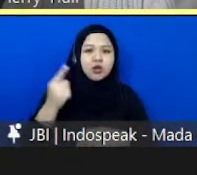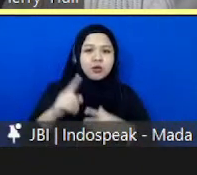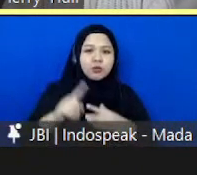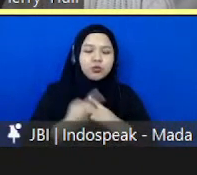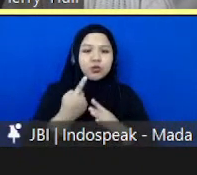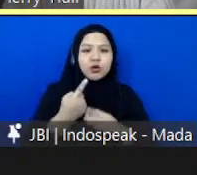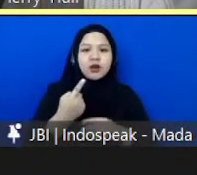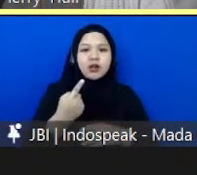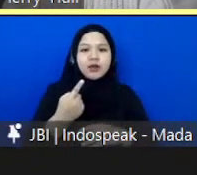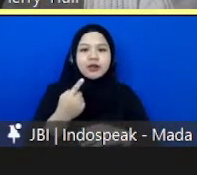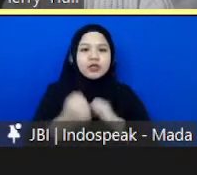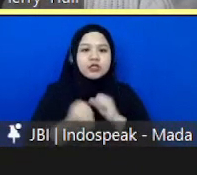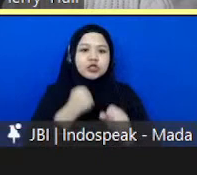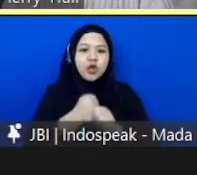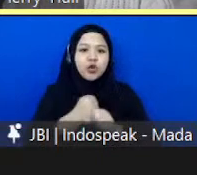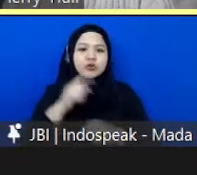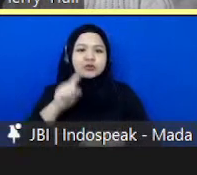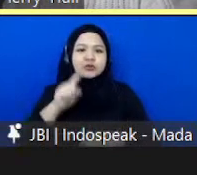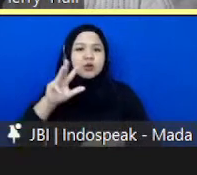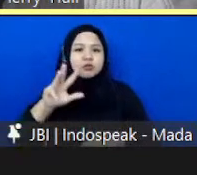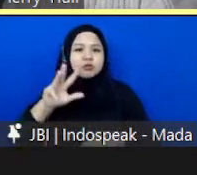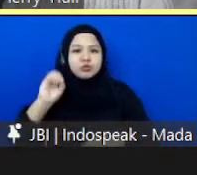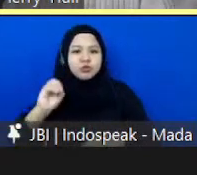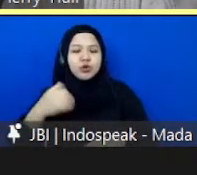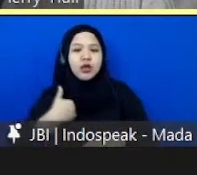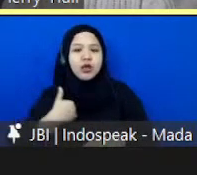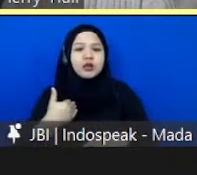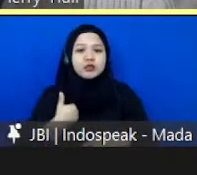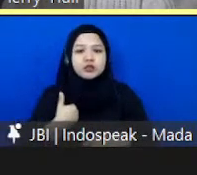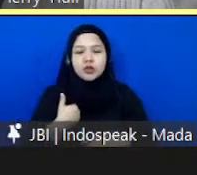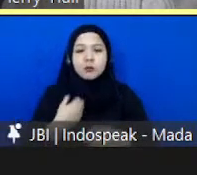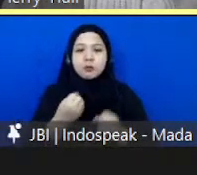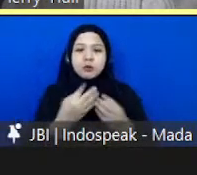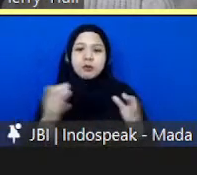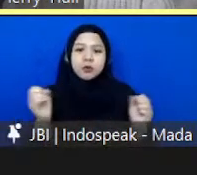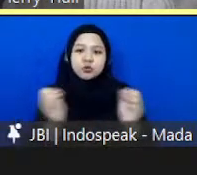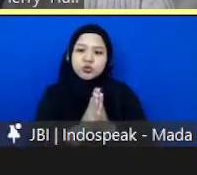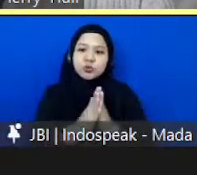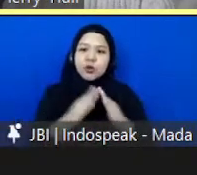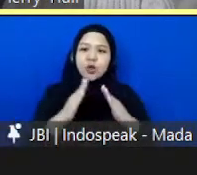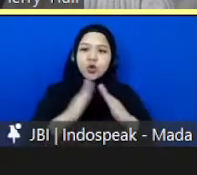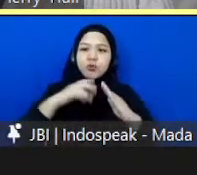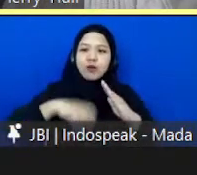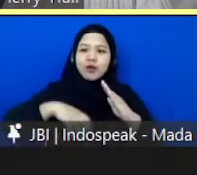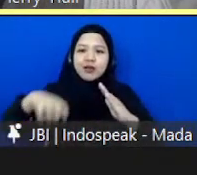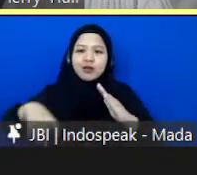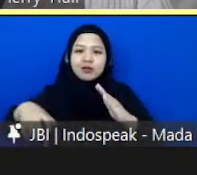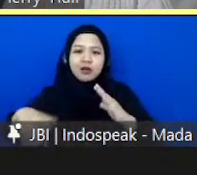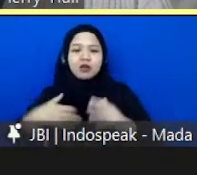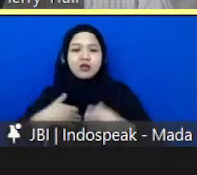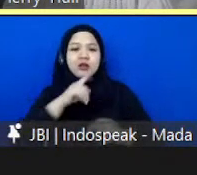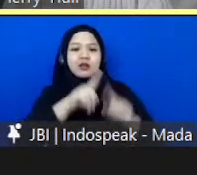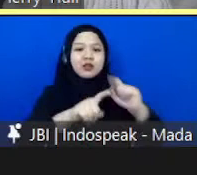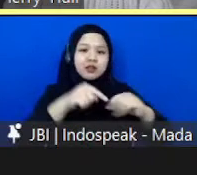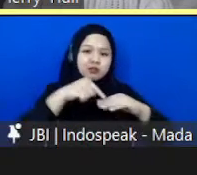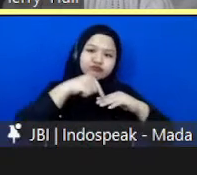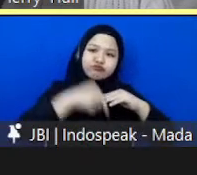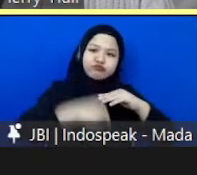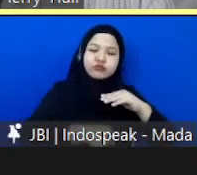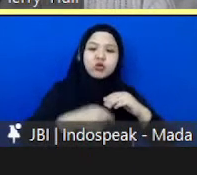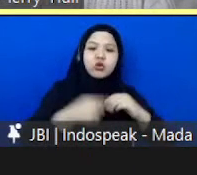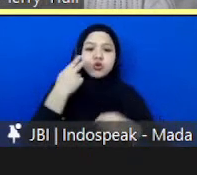asked only a sample of households the detailed questions they needed to know